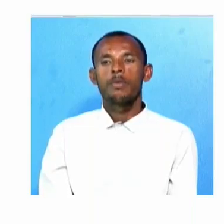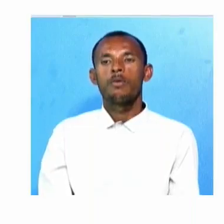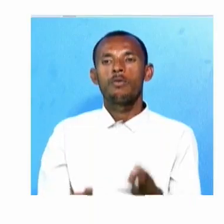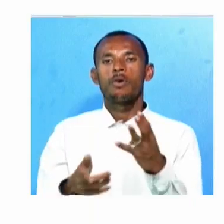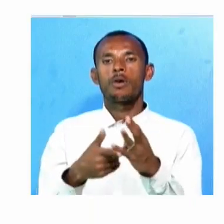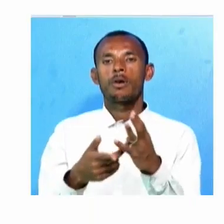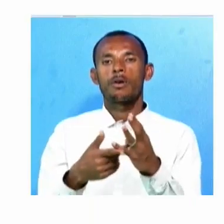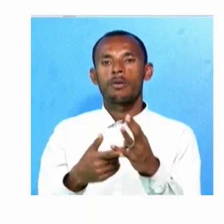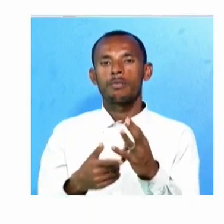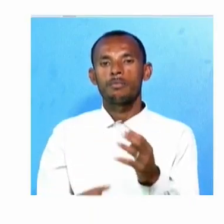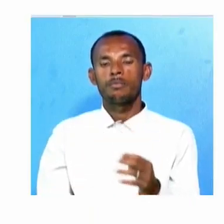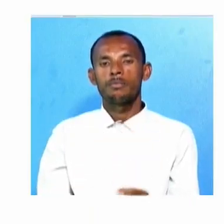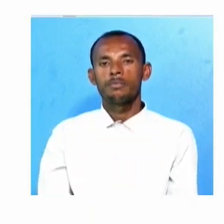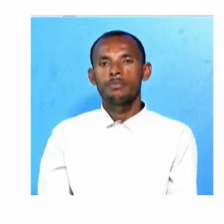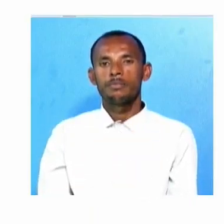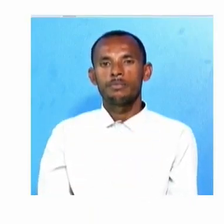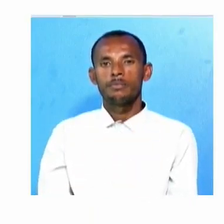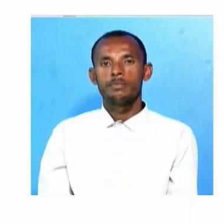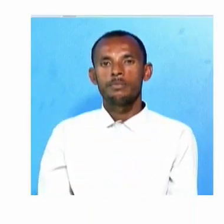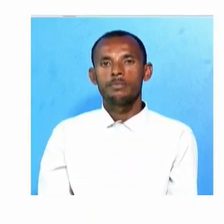4,